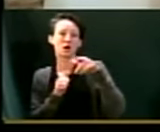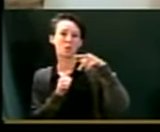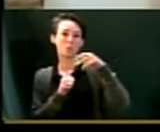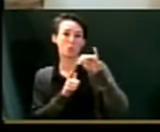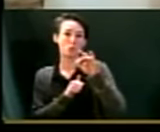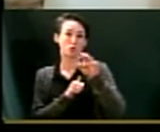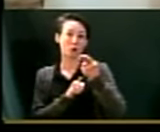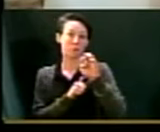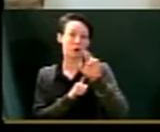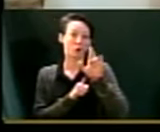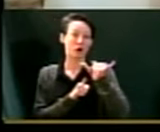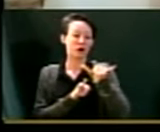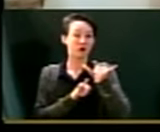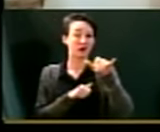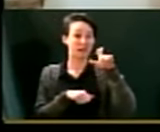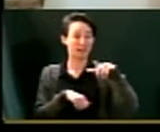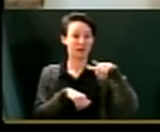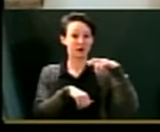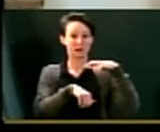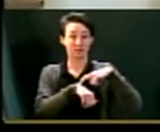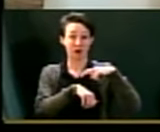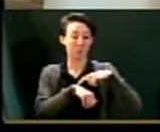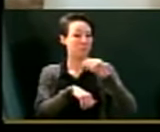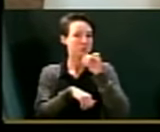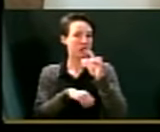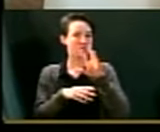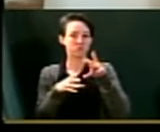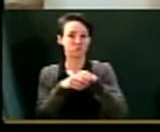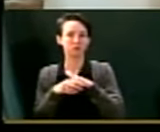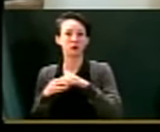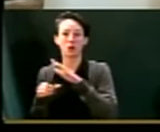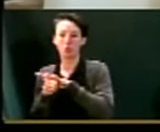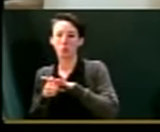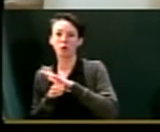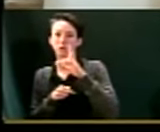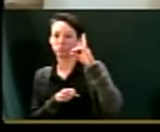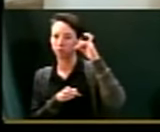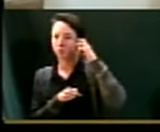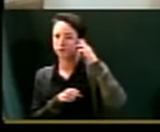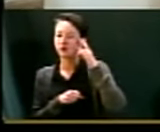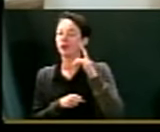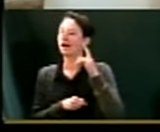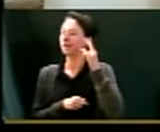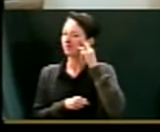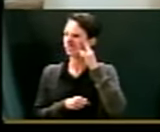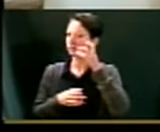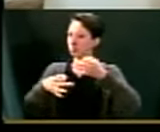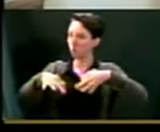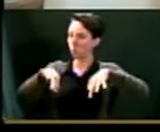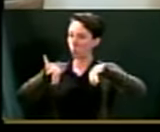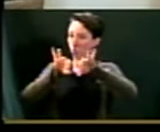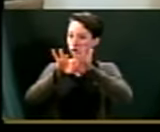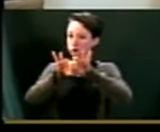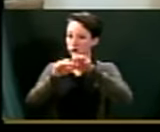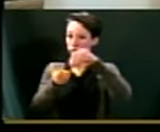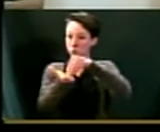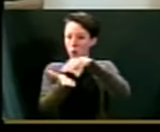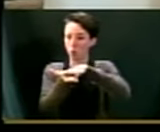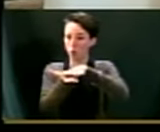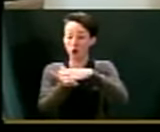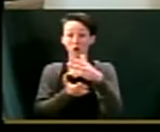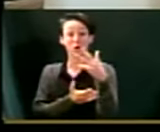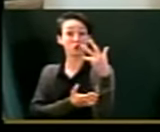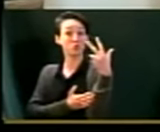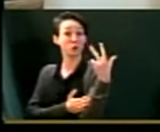of local government. And I think it's very important to note that three of our